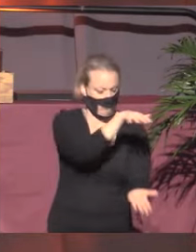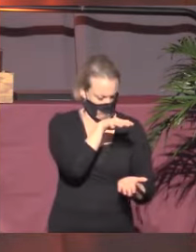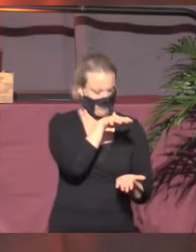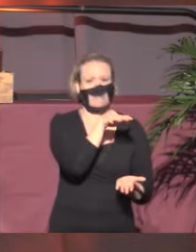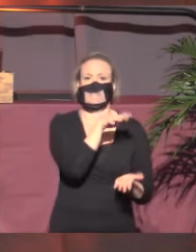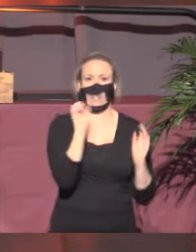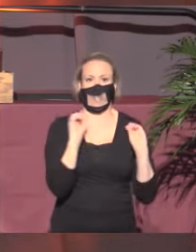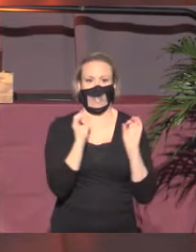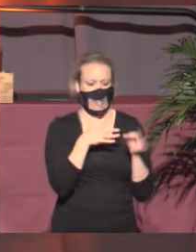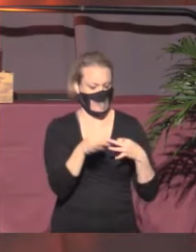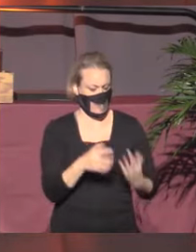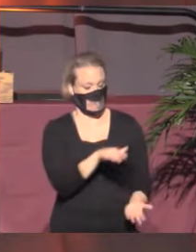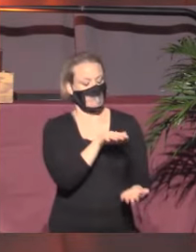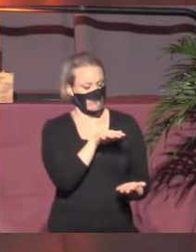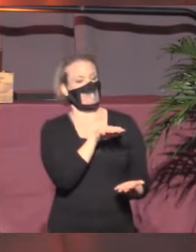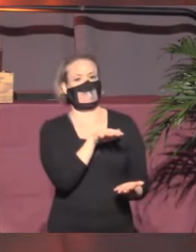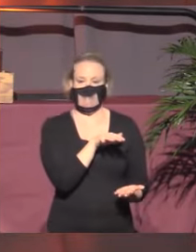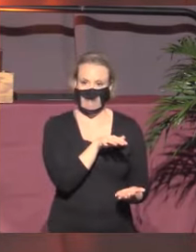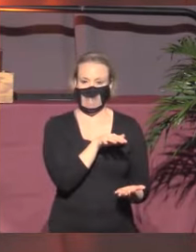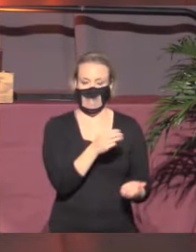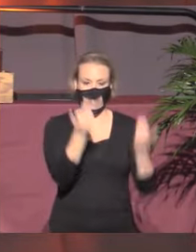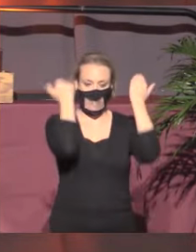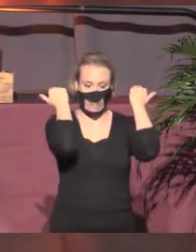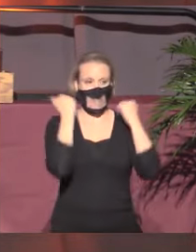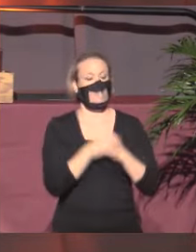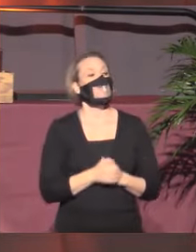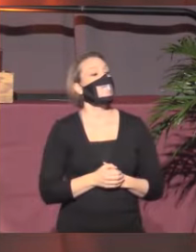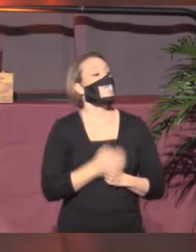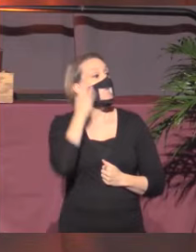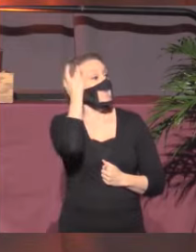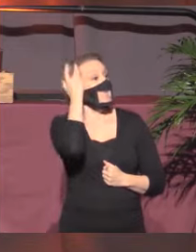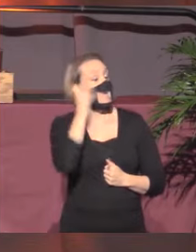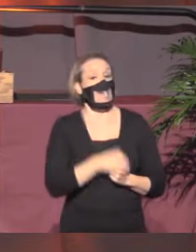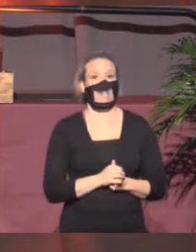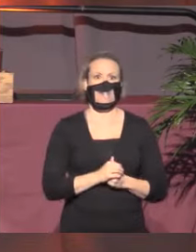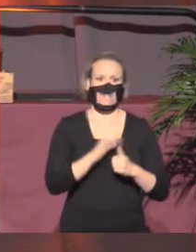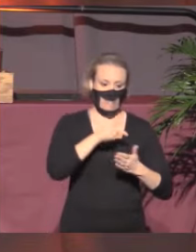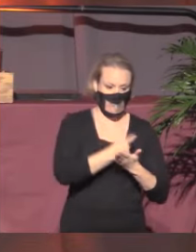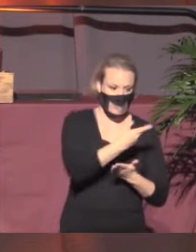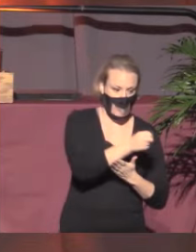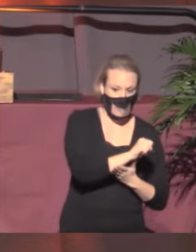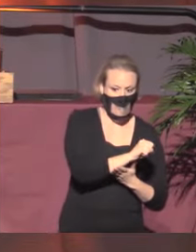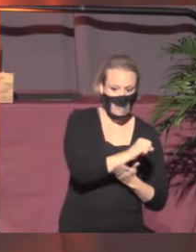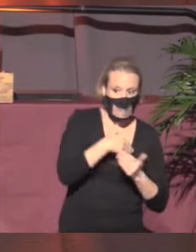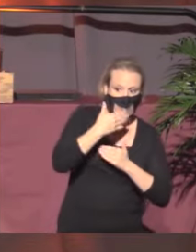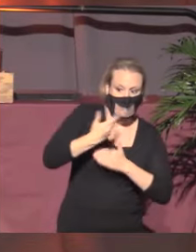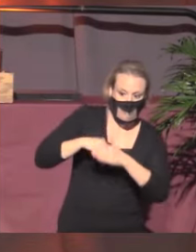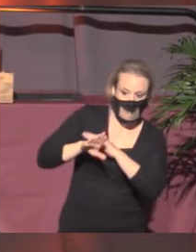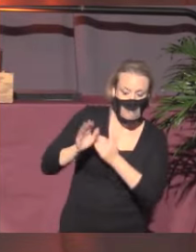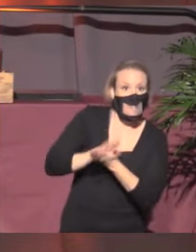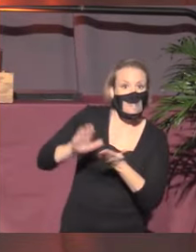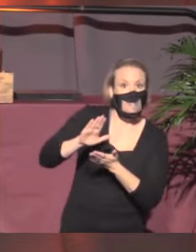was a very tumultuous time to take on this type of gift. I was finishing out the first chapter of my life and beginning work on the next entry,